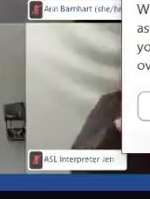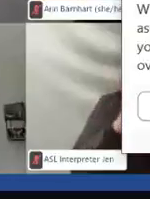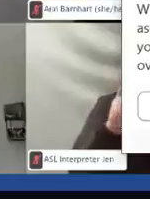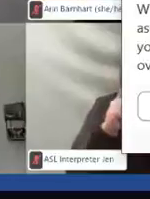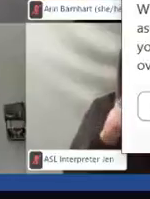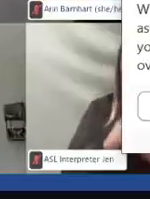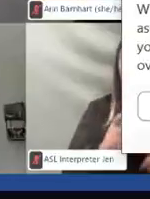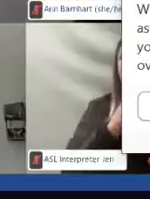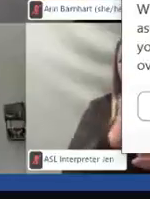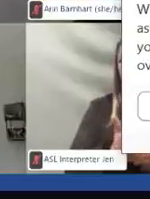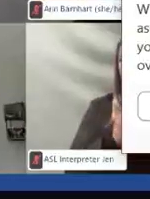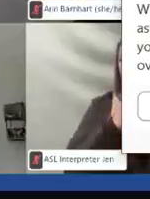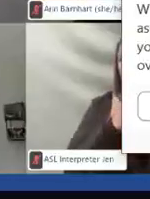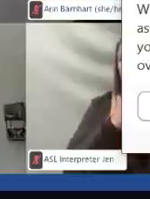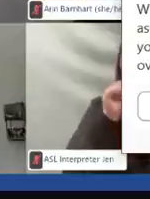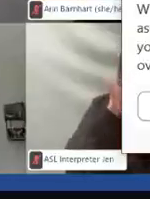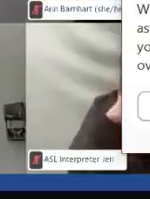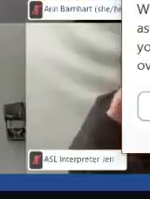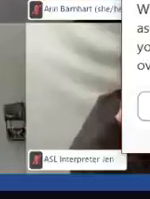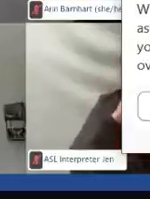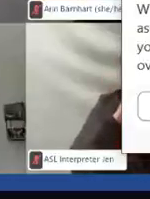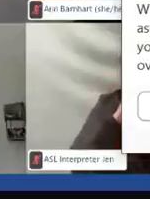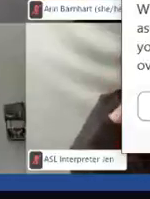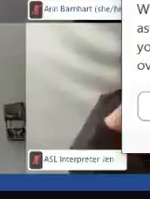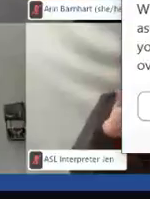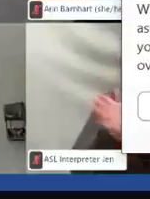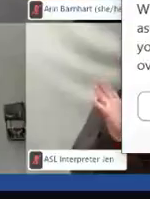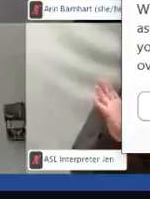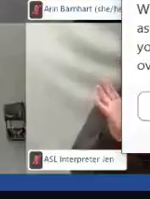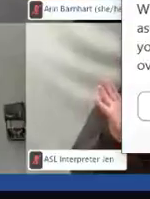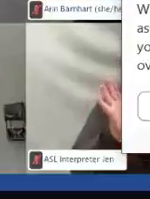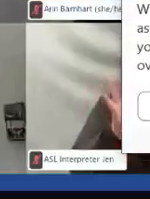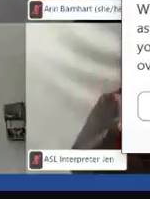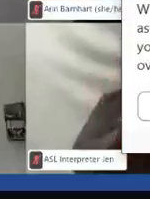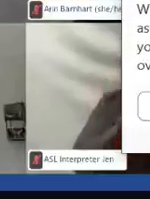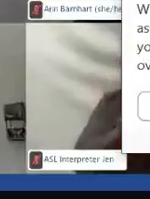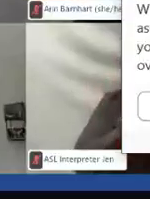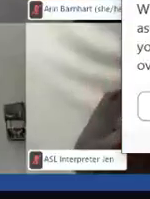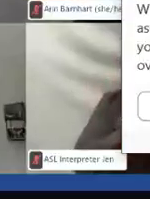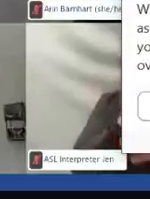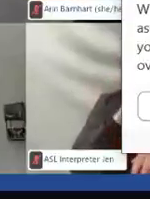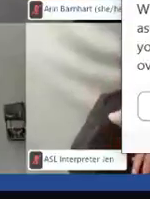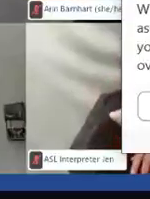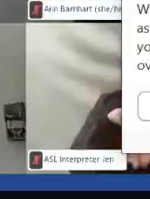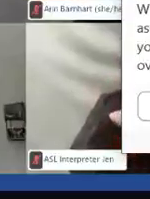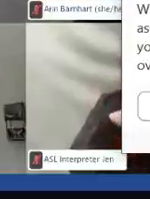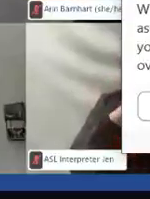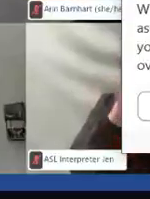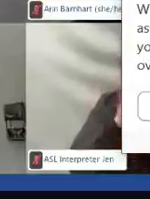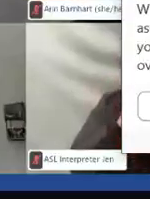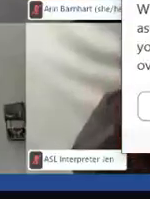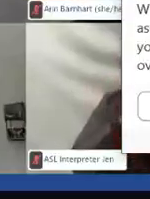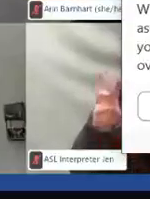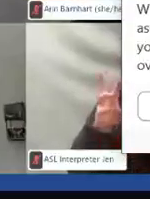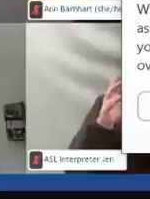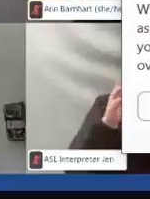And maybe if this were to be made into a public facing document, like was referenced on a website, make